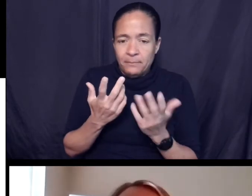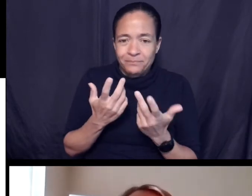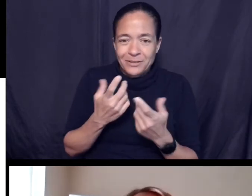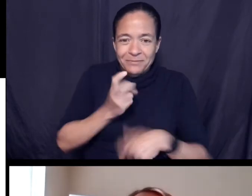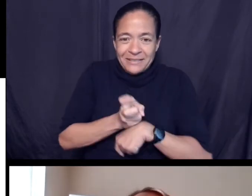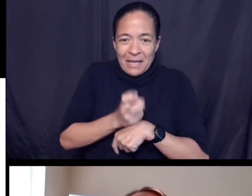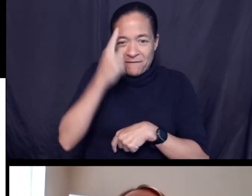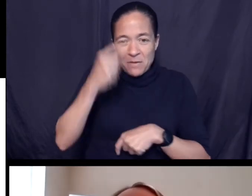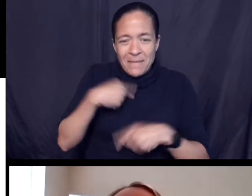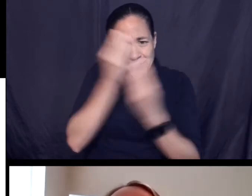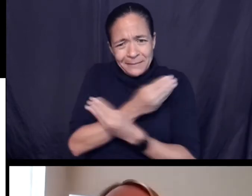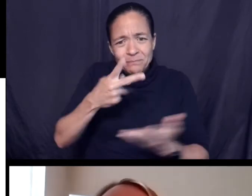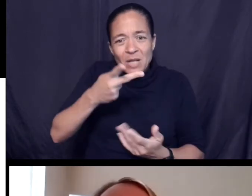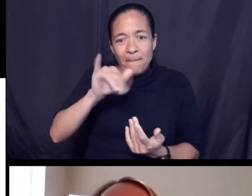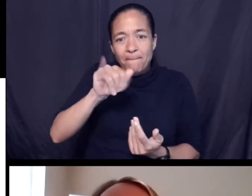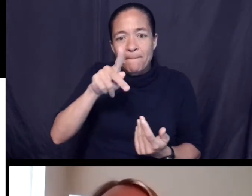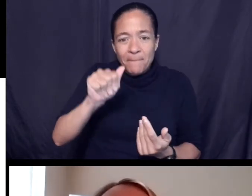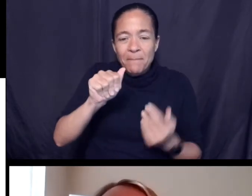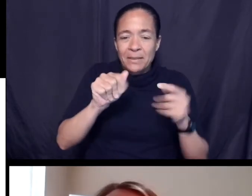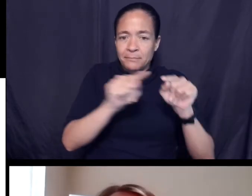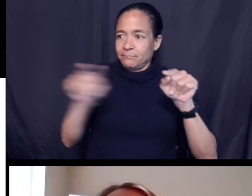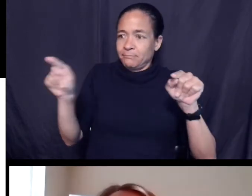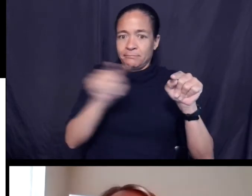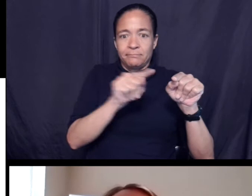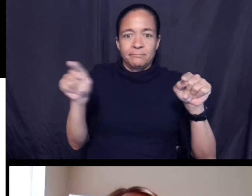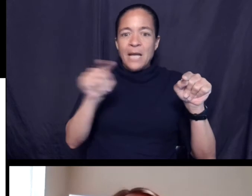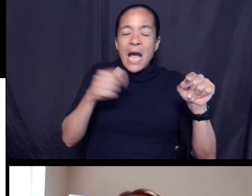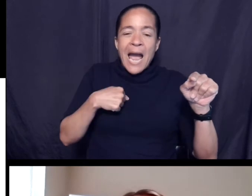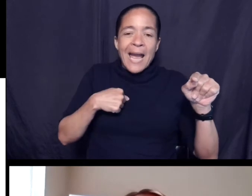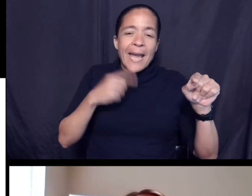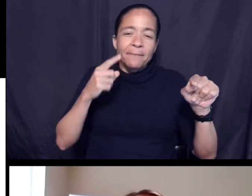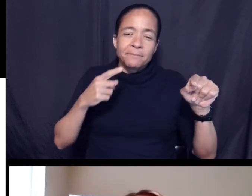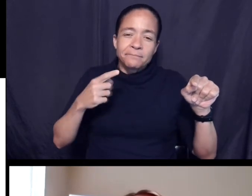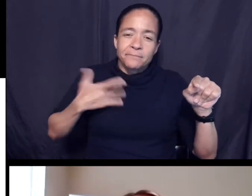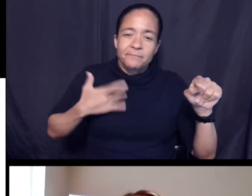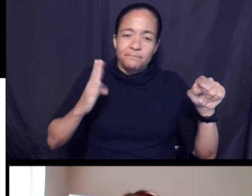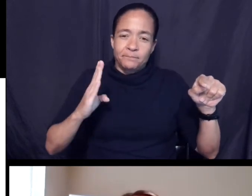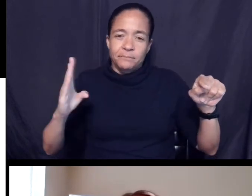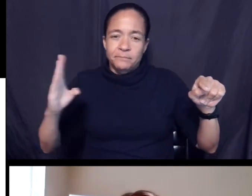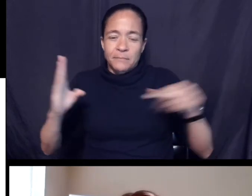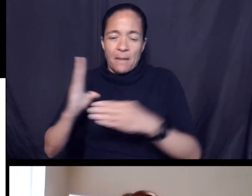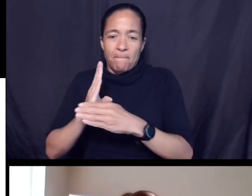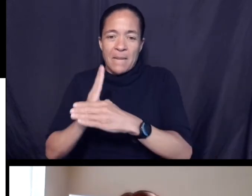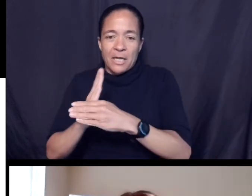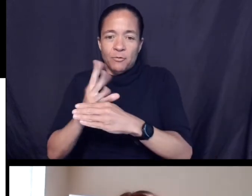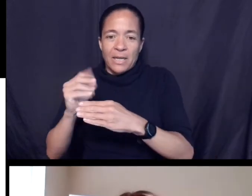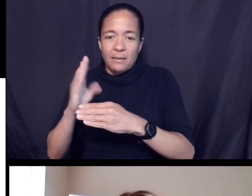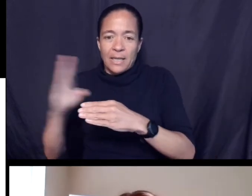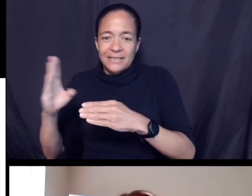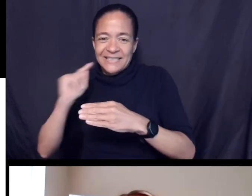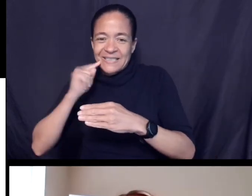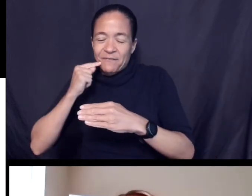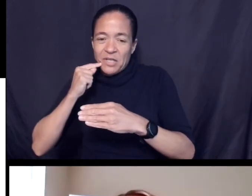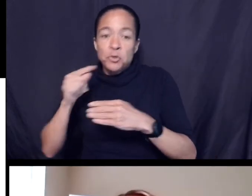this spectrum. But I would say she's somewhere between moderate and severe. She definitely has a lot of things going